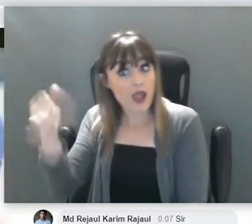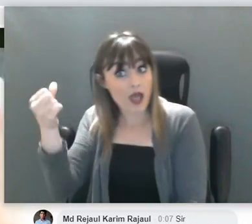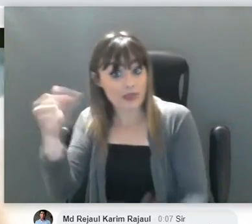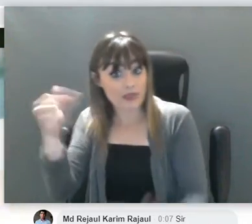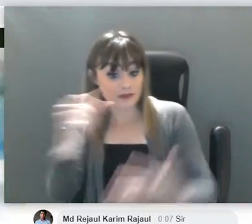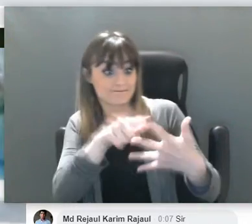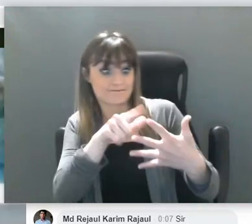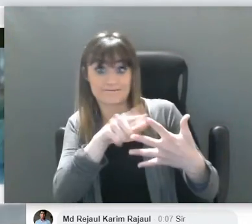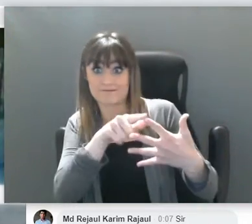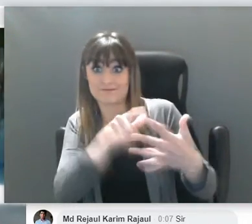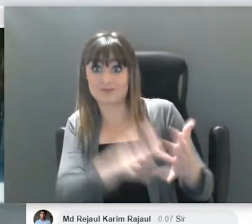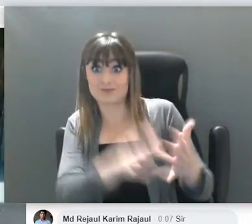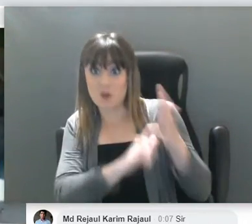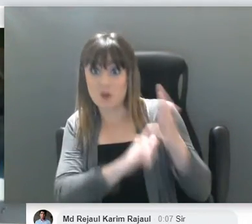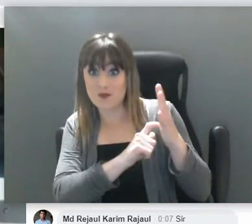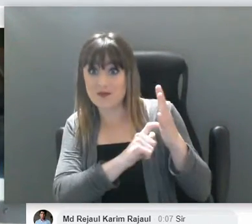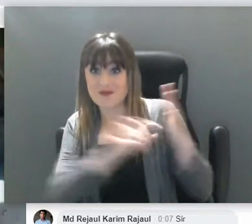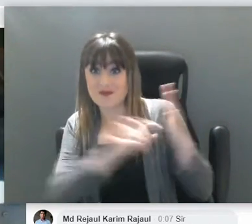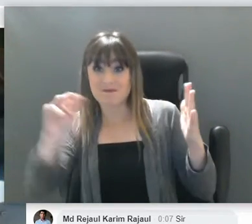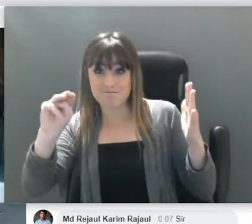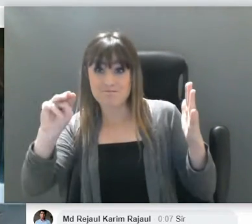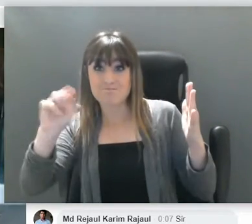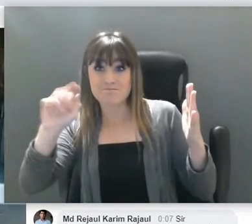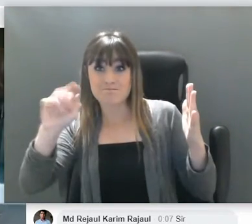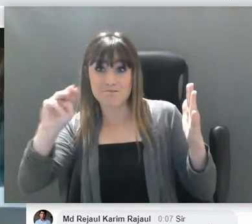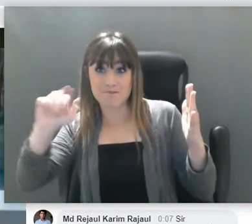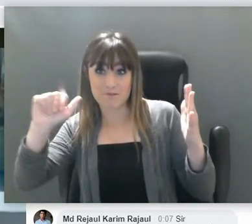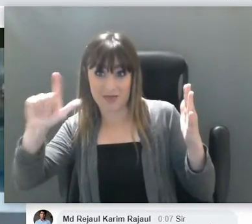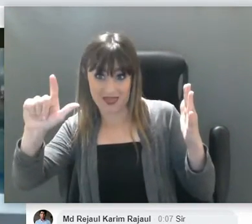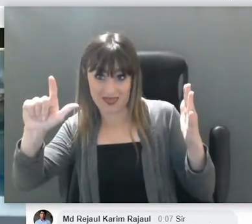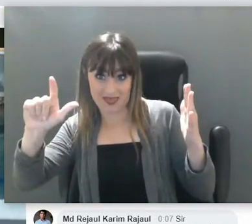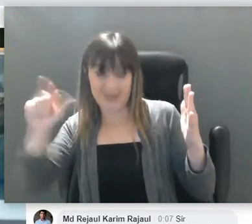have live babies. Now, there are two